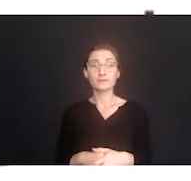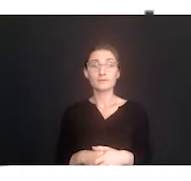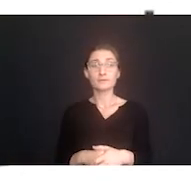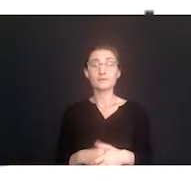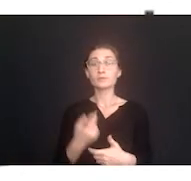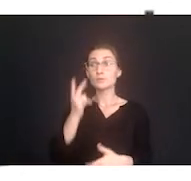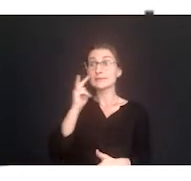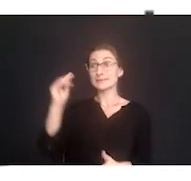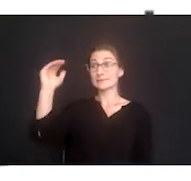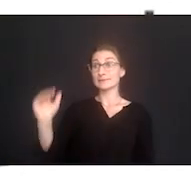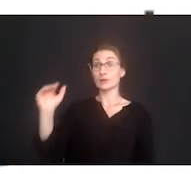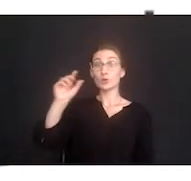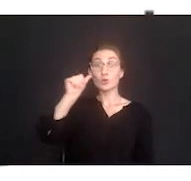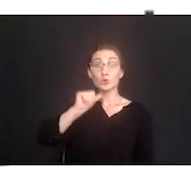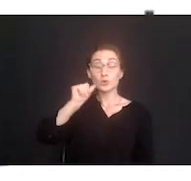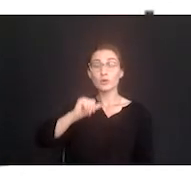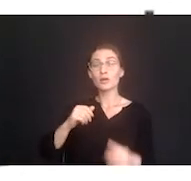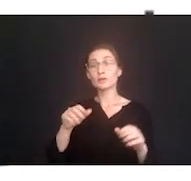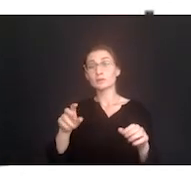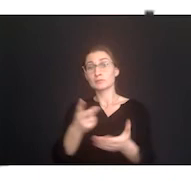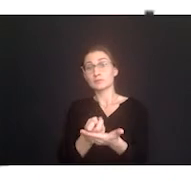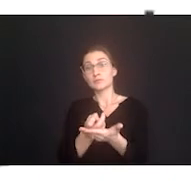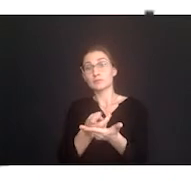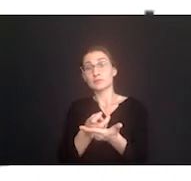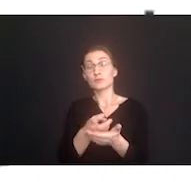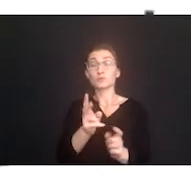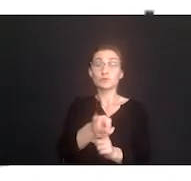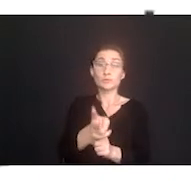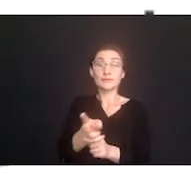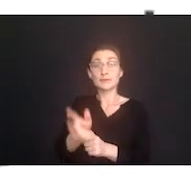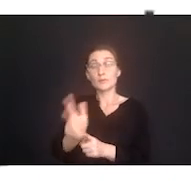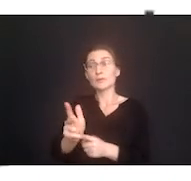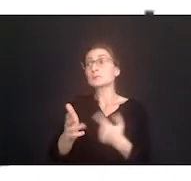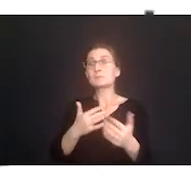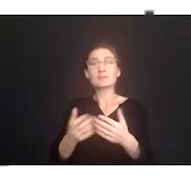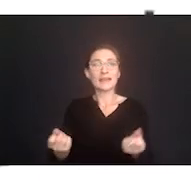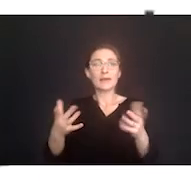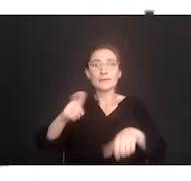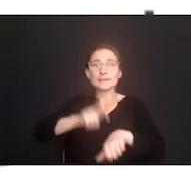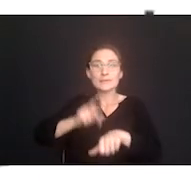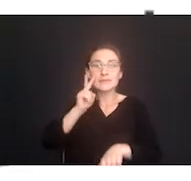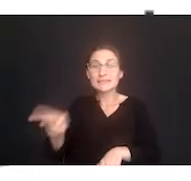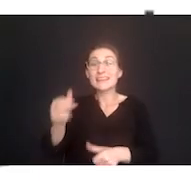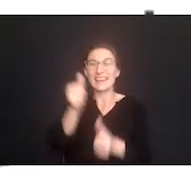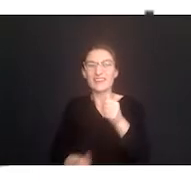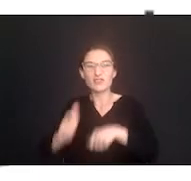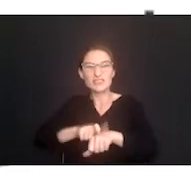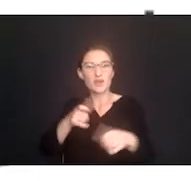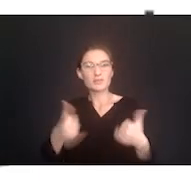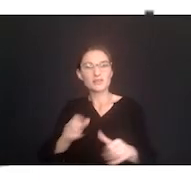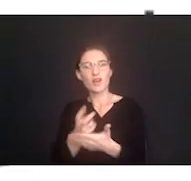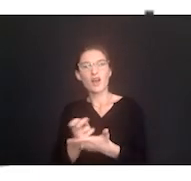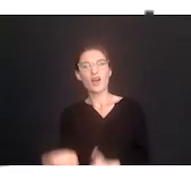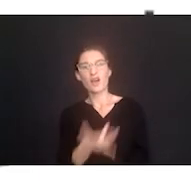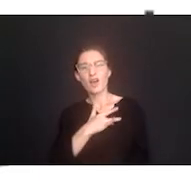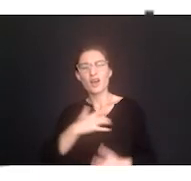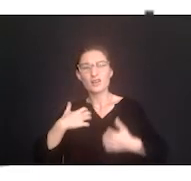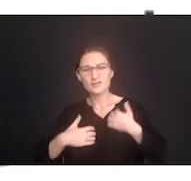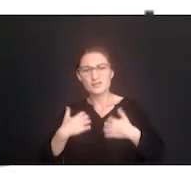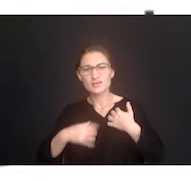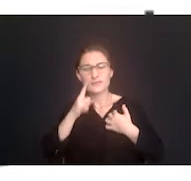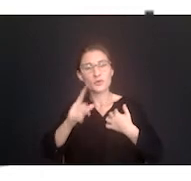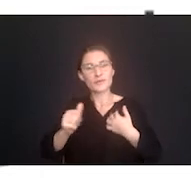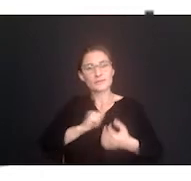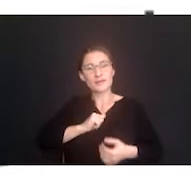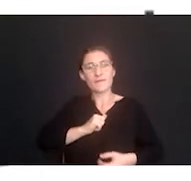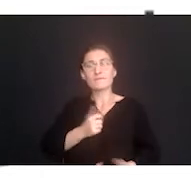And seeing their little girl convulse for 2 to 3 minutes, no matter how many times they've seen her have a seizure, every single time they see her have a seizure, they feel some distress